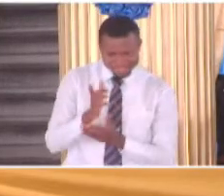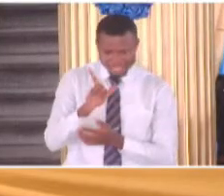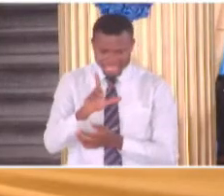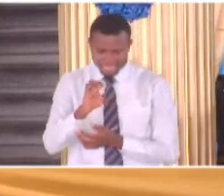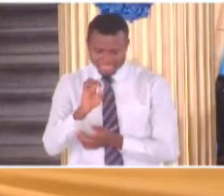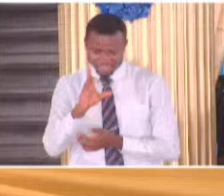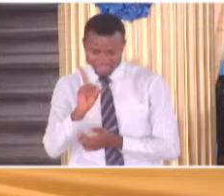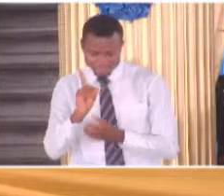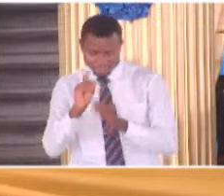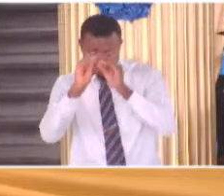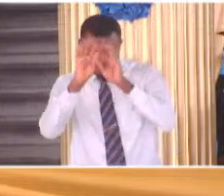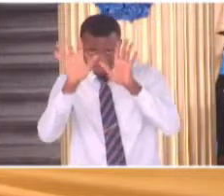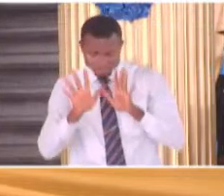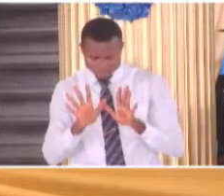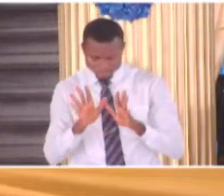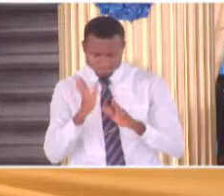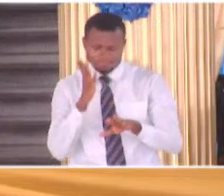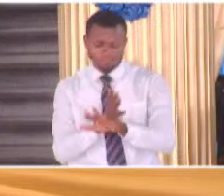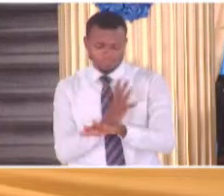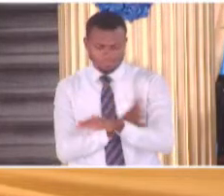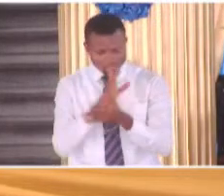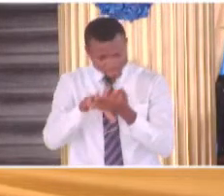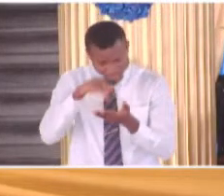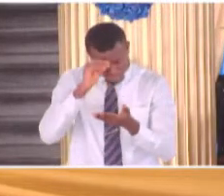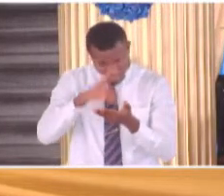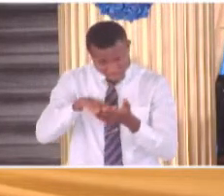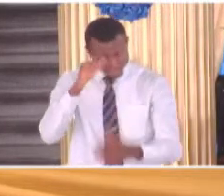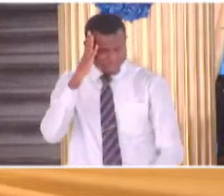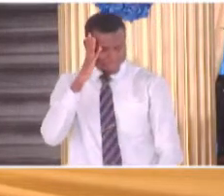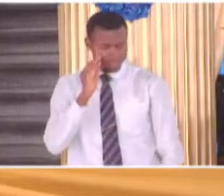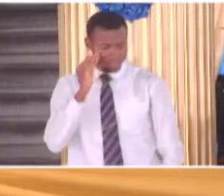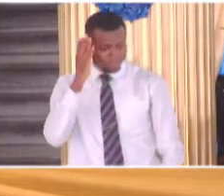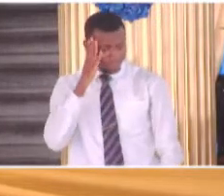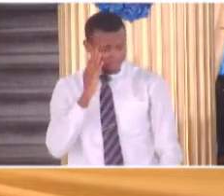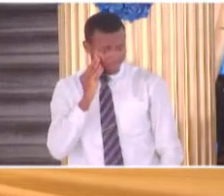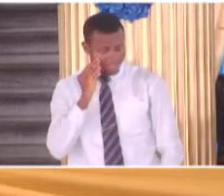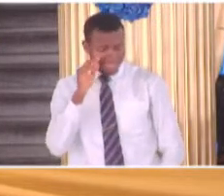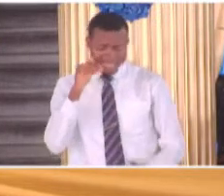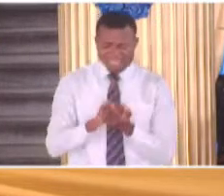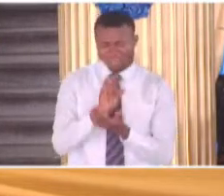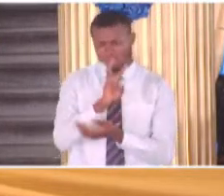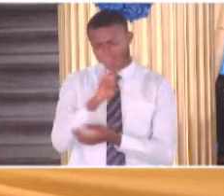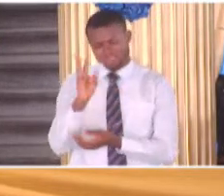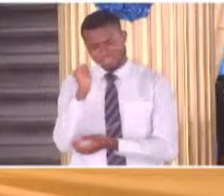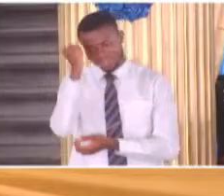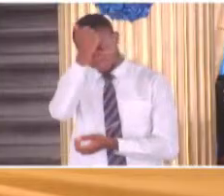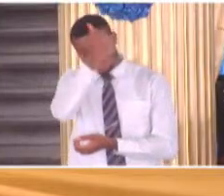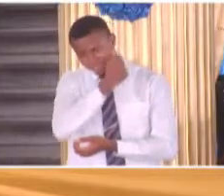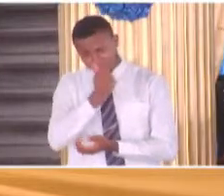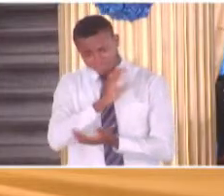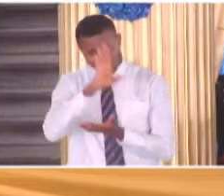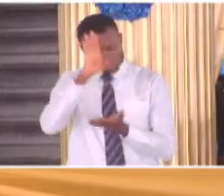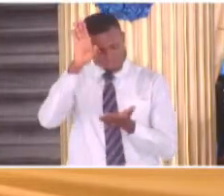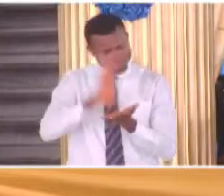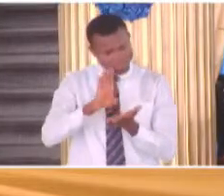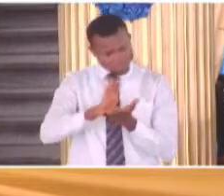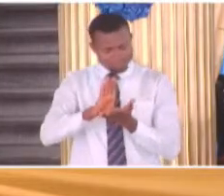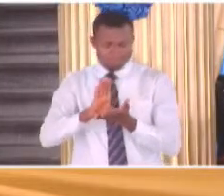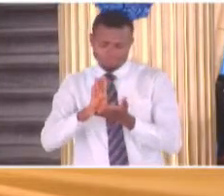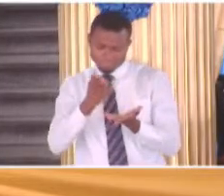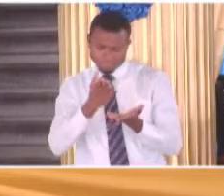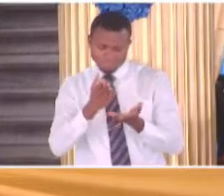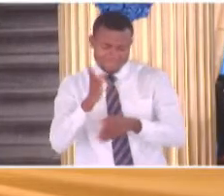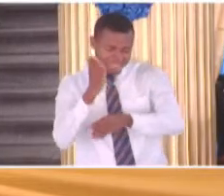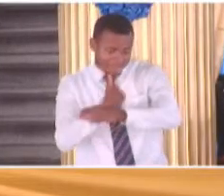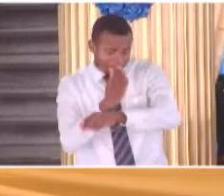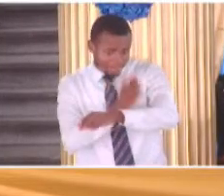screens, to enhance the learning experience. The West African Center for Crop Improvement, WACI,